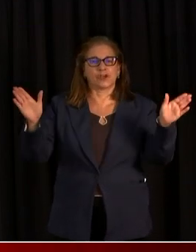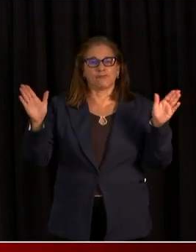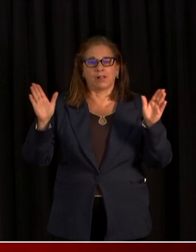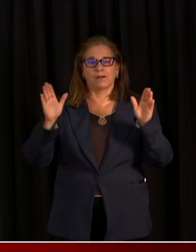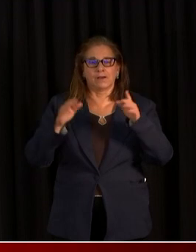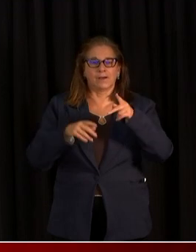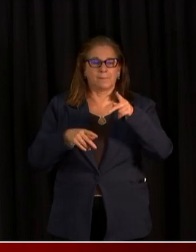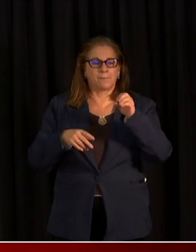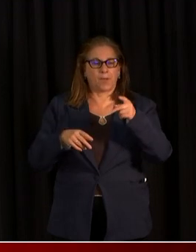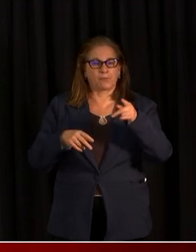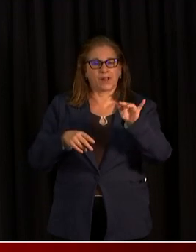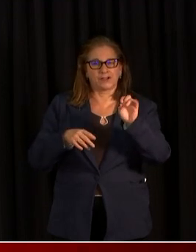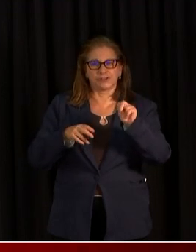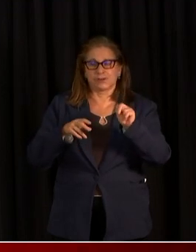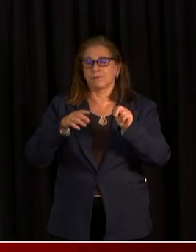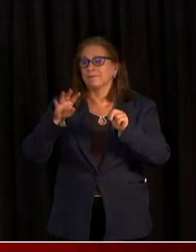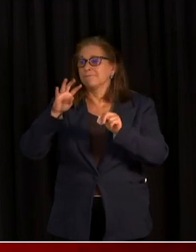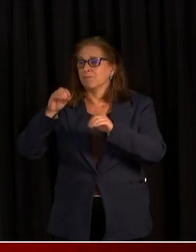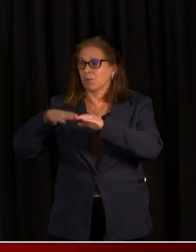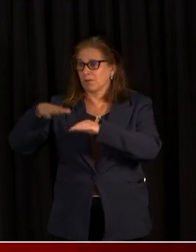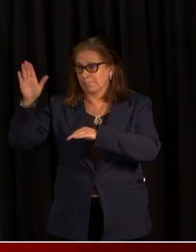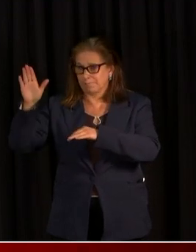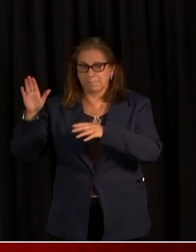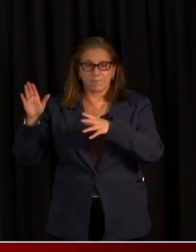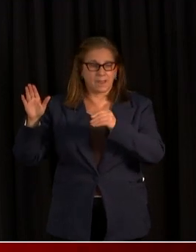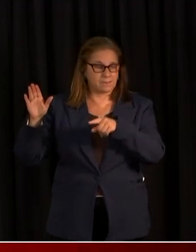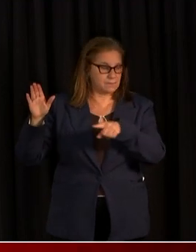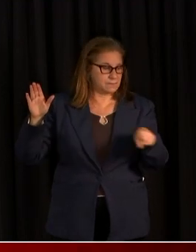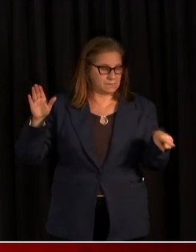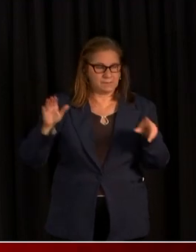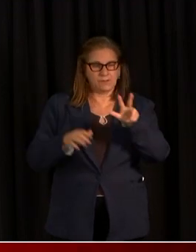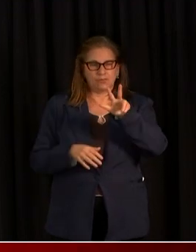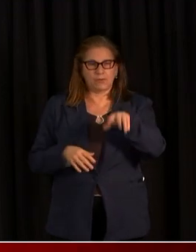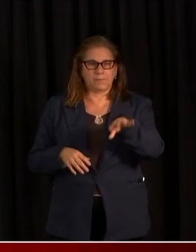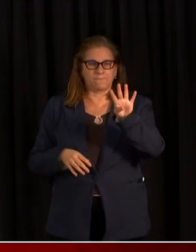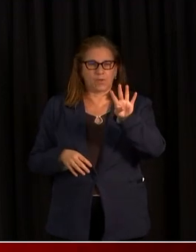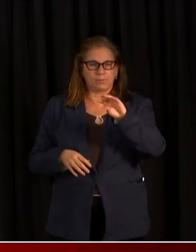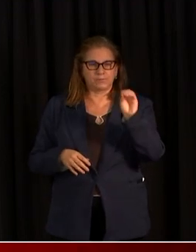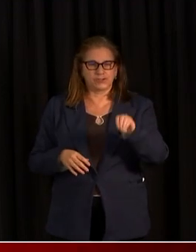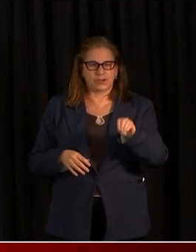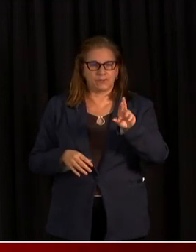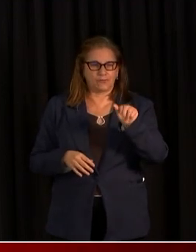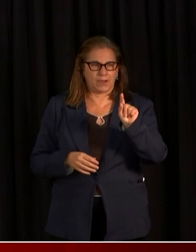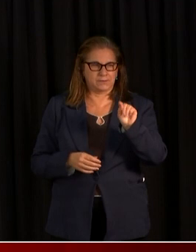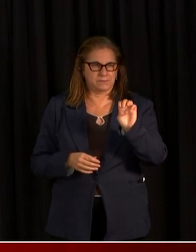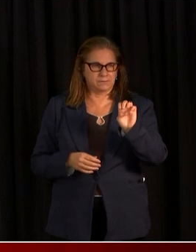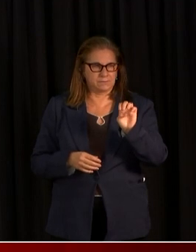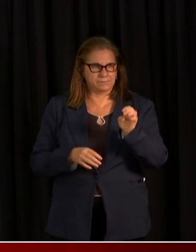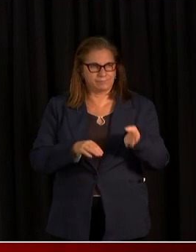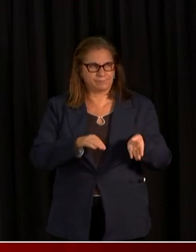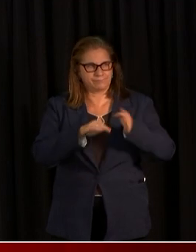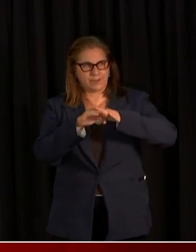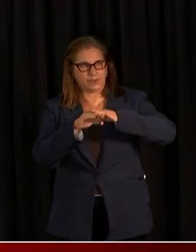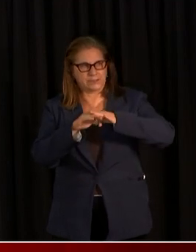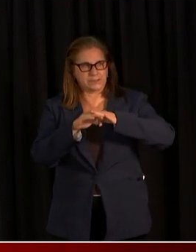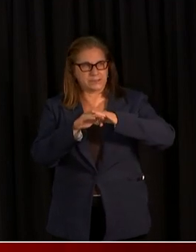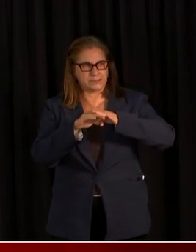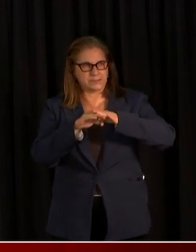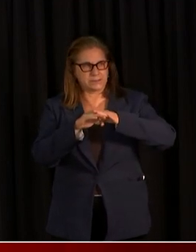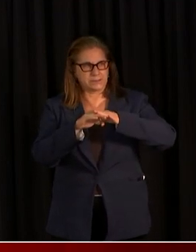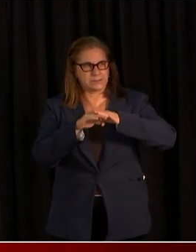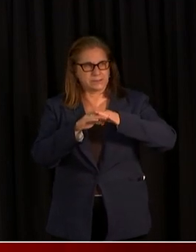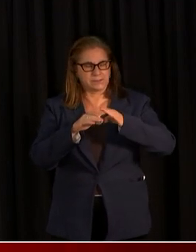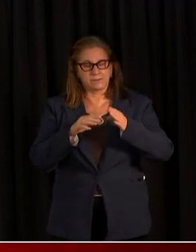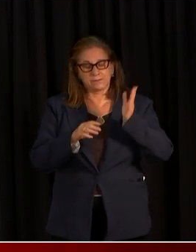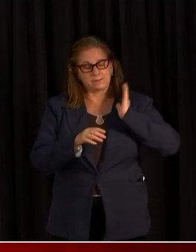older. And so we also have seen the same trends reflected in our hospitalizations. It